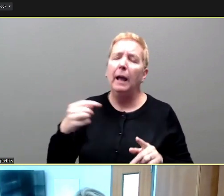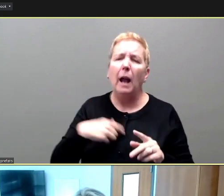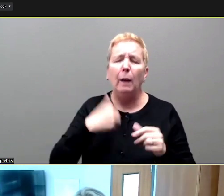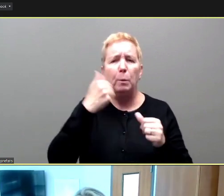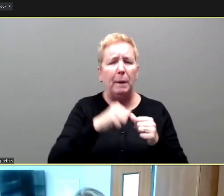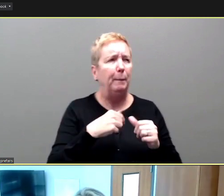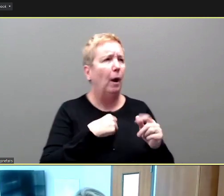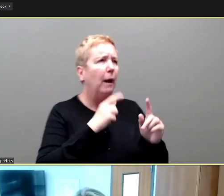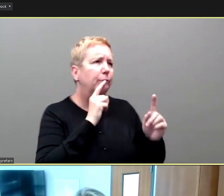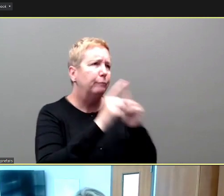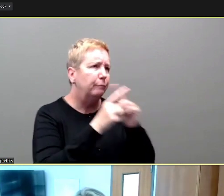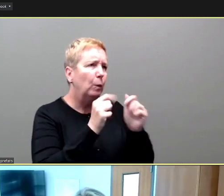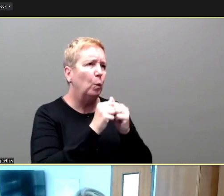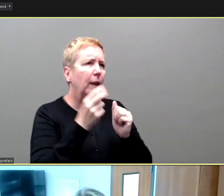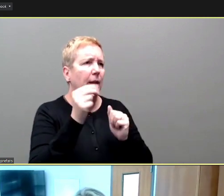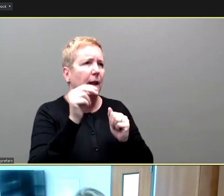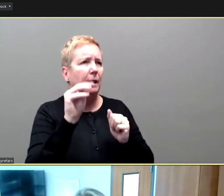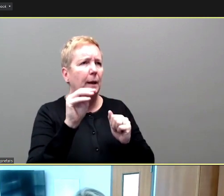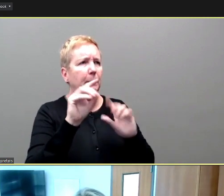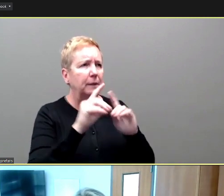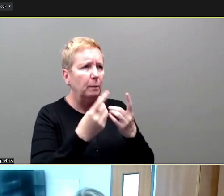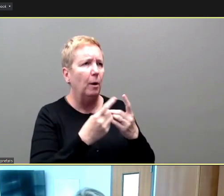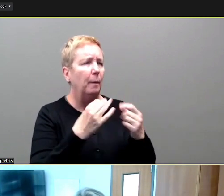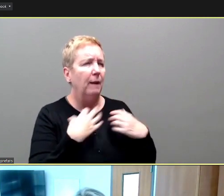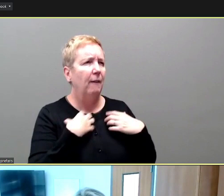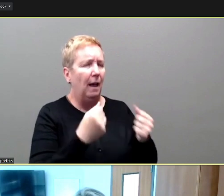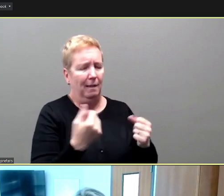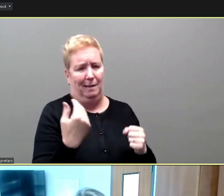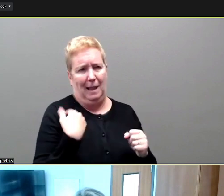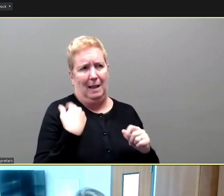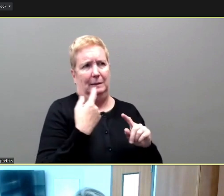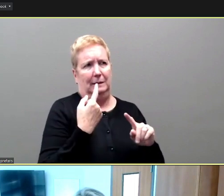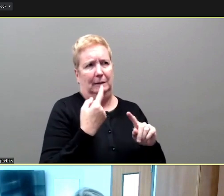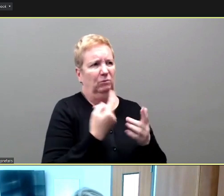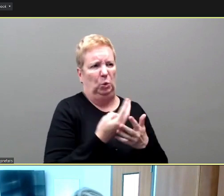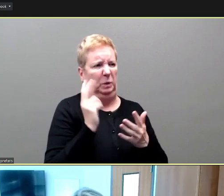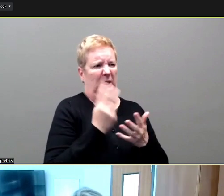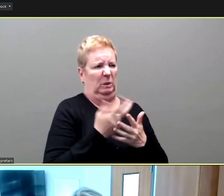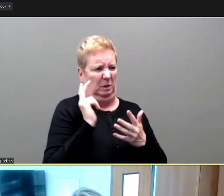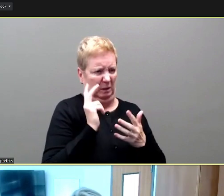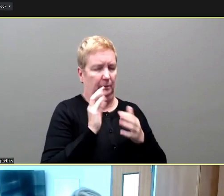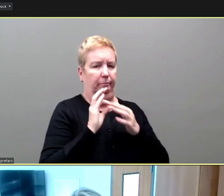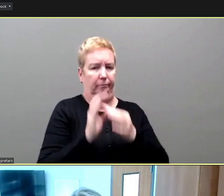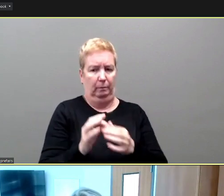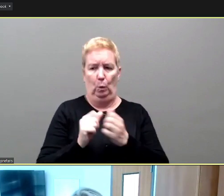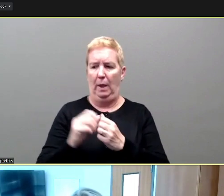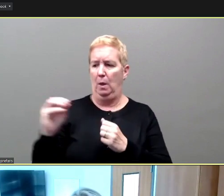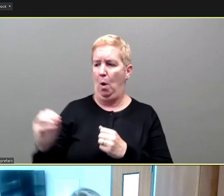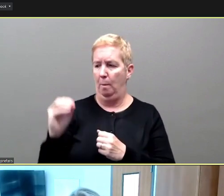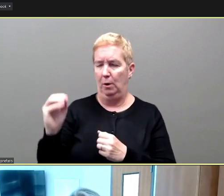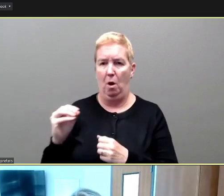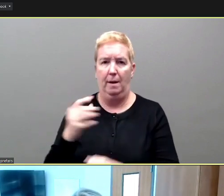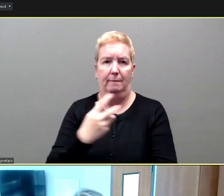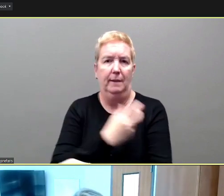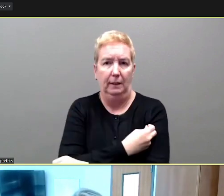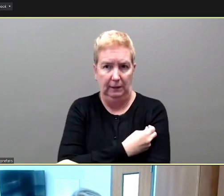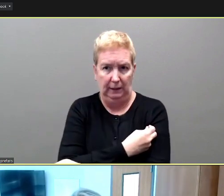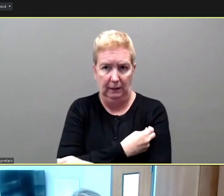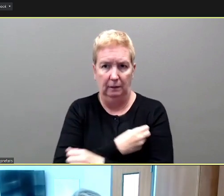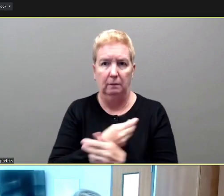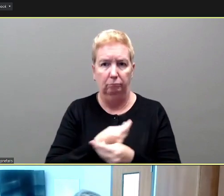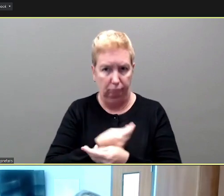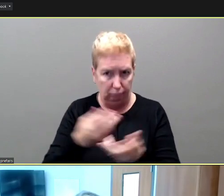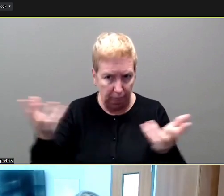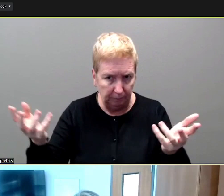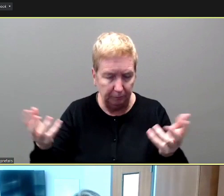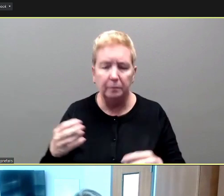ago. Not sure if you guys are able to touch base on this concerning the Omicron vaccine rollout. I was more so curious,